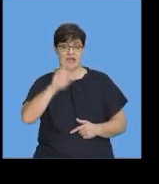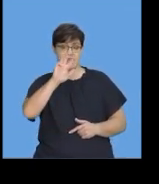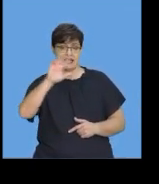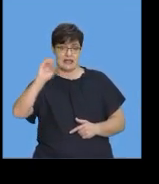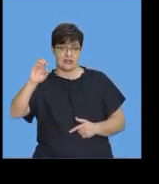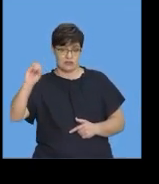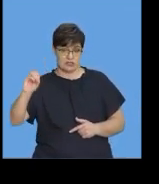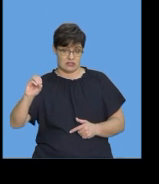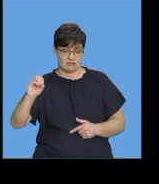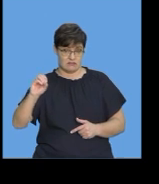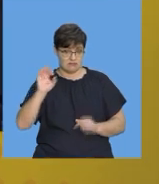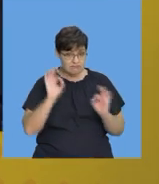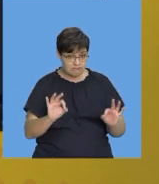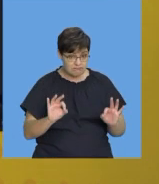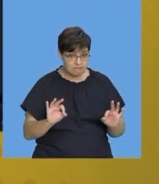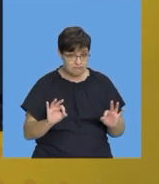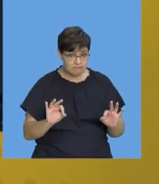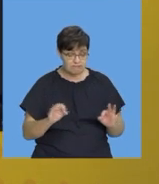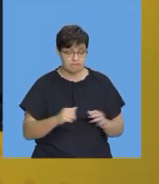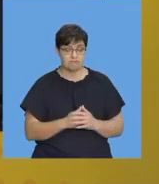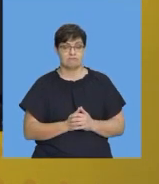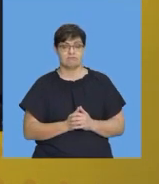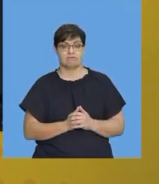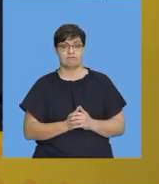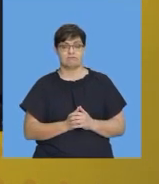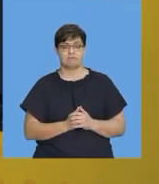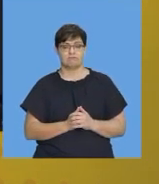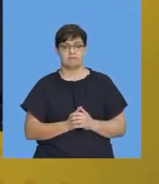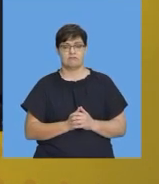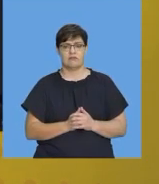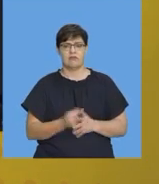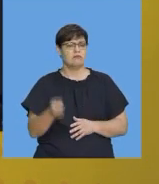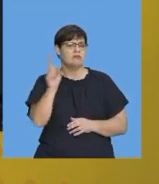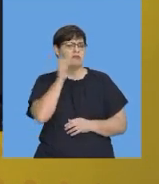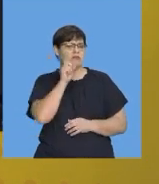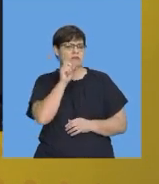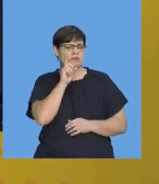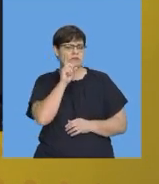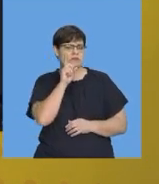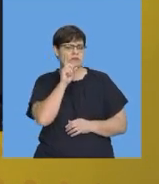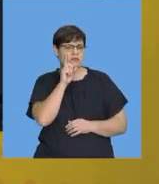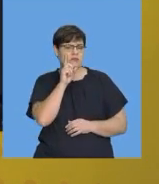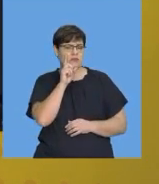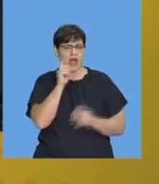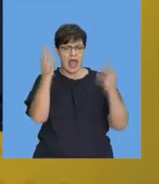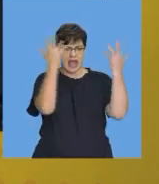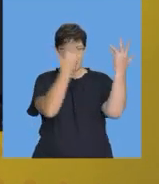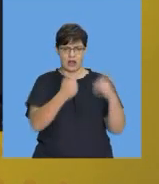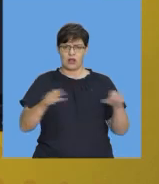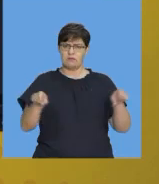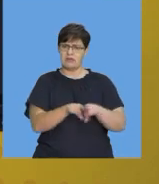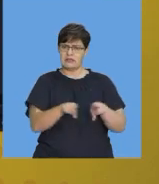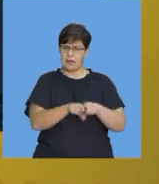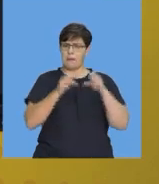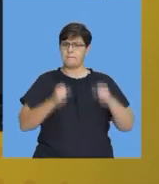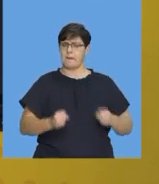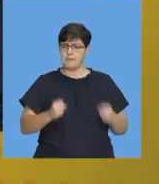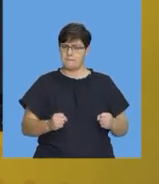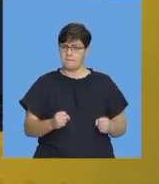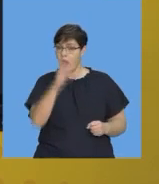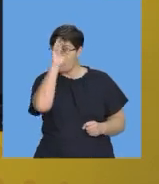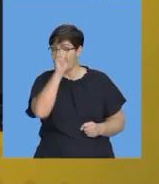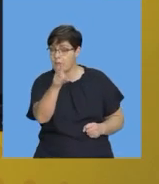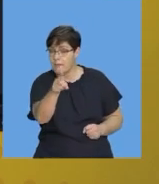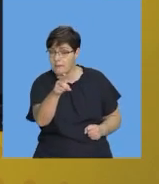330,900. Got it? Okay. If we look at the same calculation, now